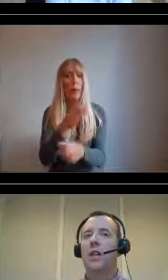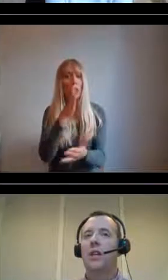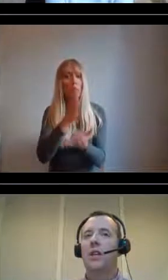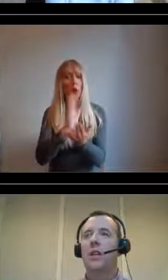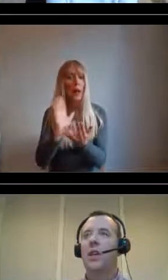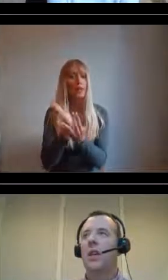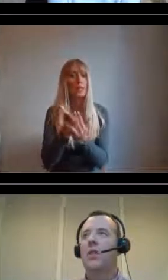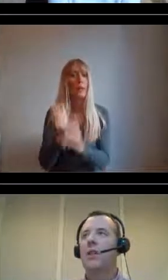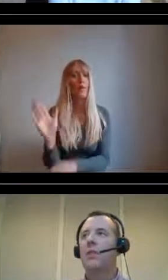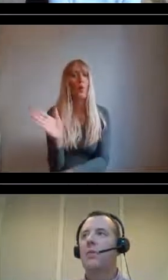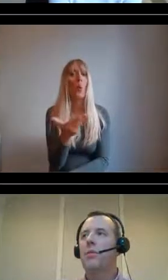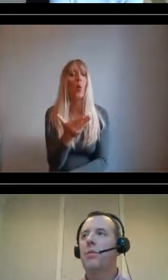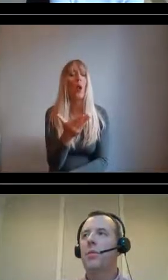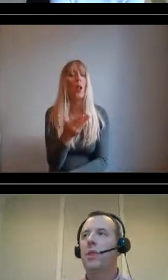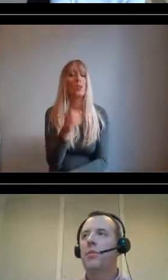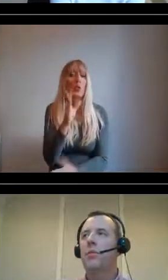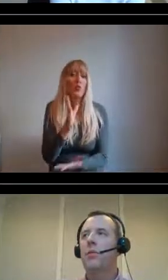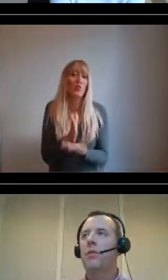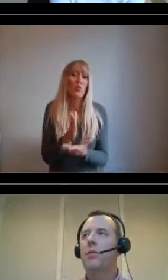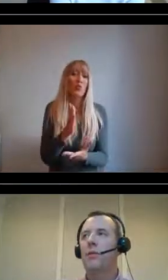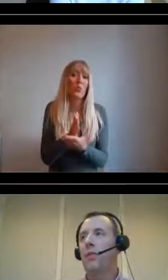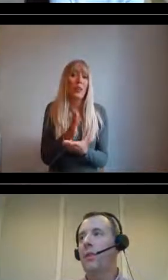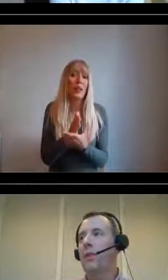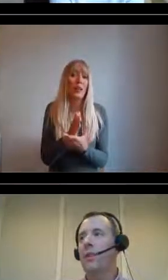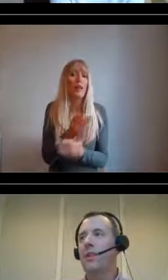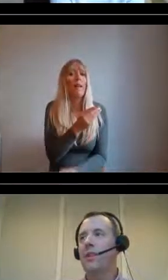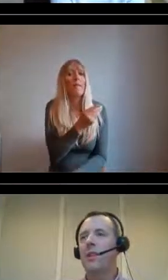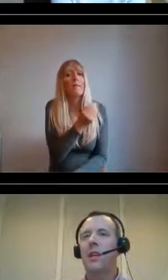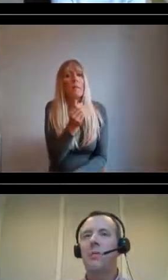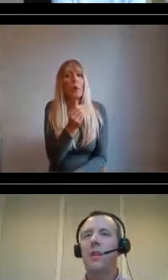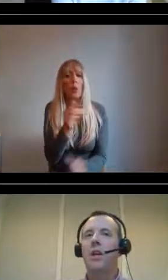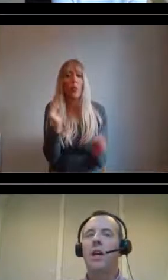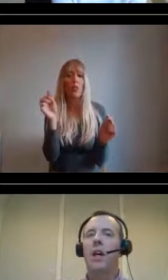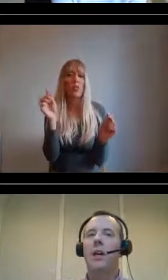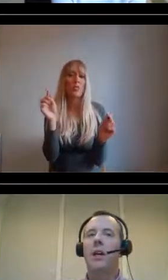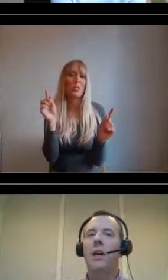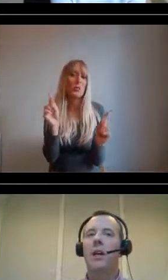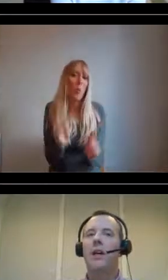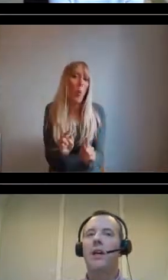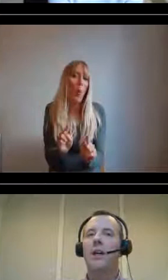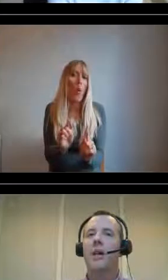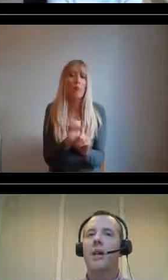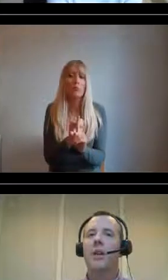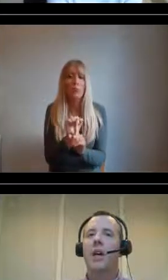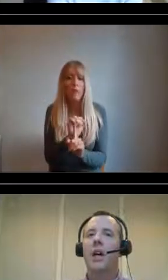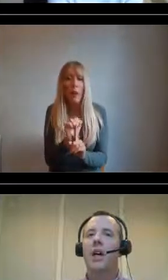those. So they're quite small refinements, hence the name.